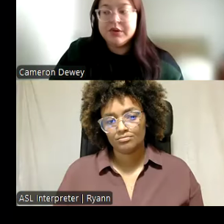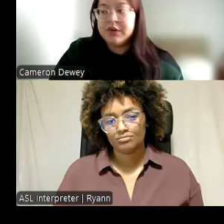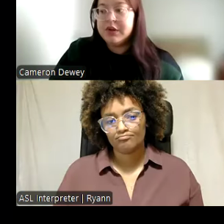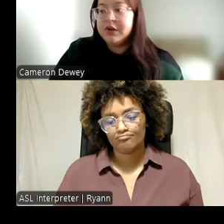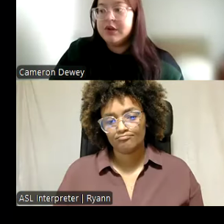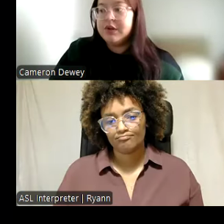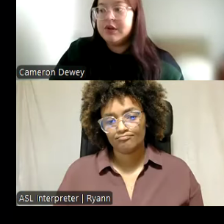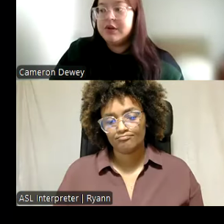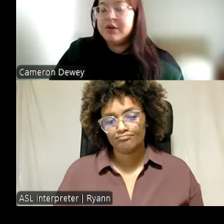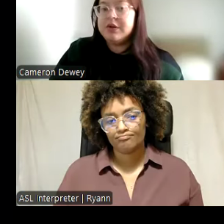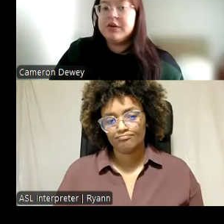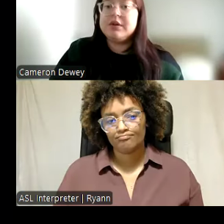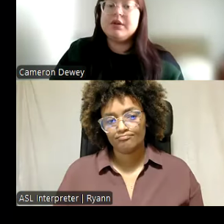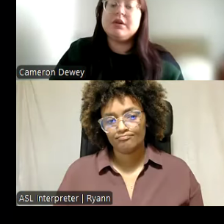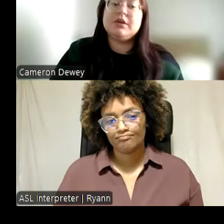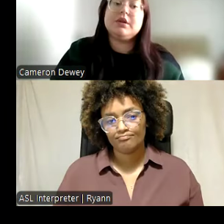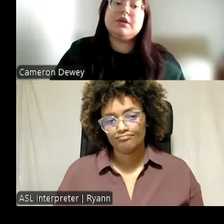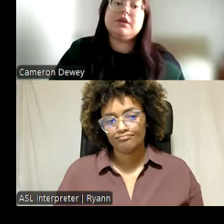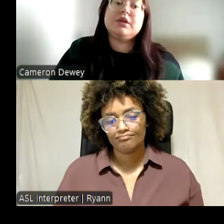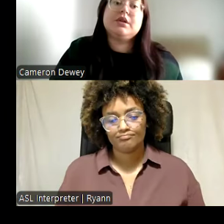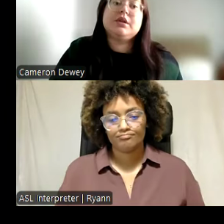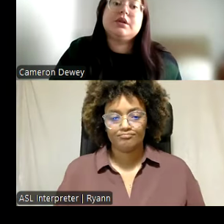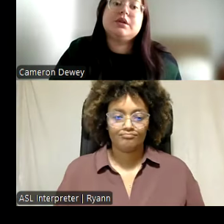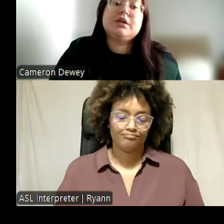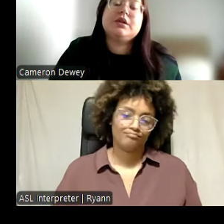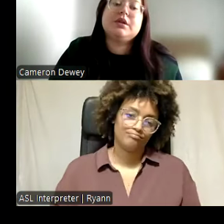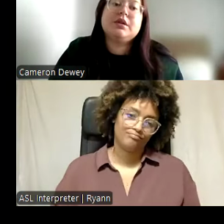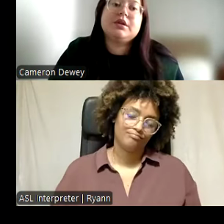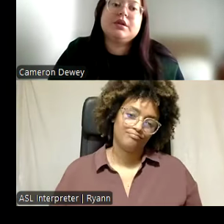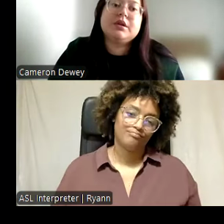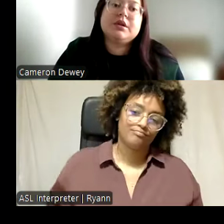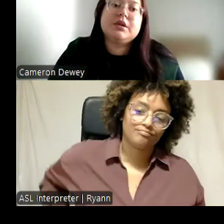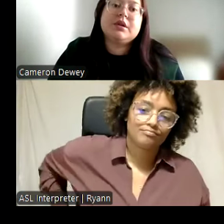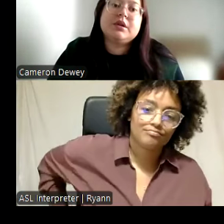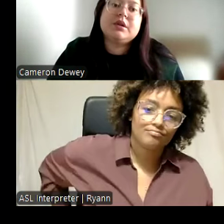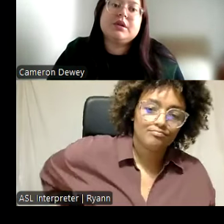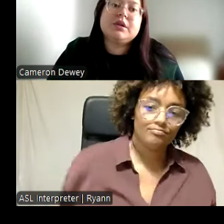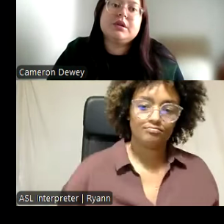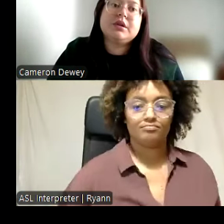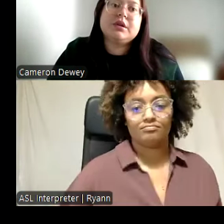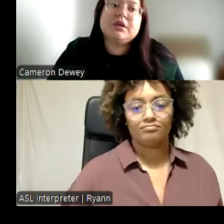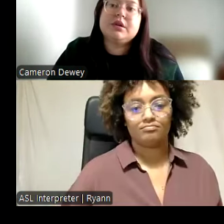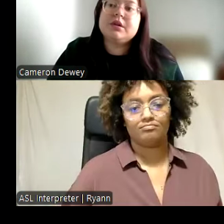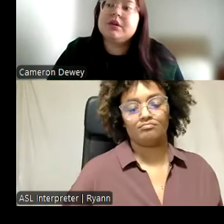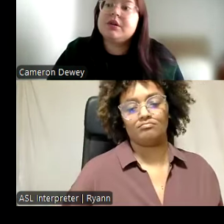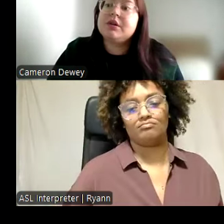getting all sciencey on us. Well, if it gets us usable evidence. There's life in the old dog yet. Oi.